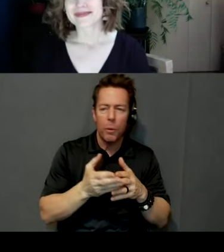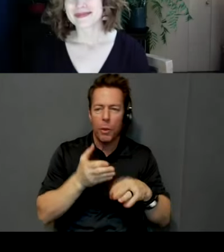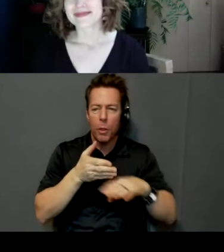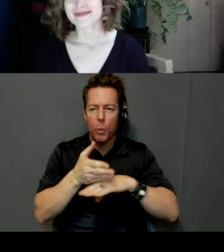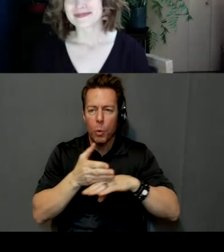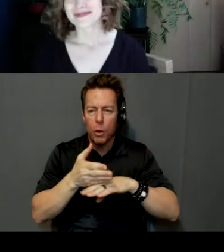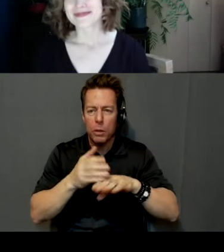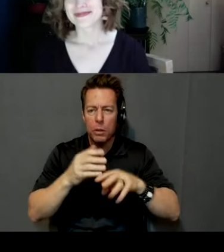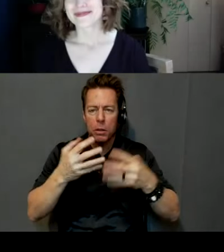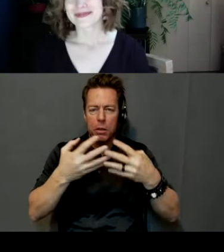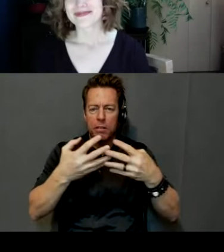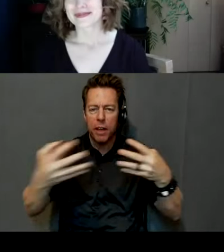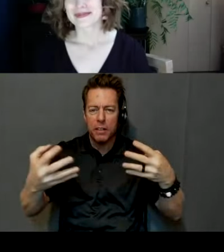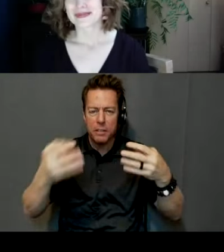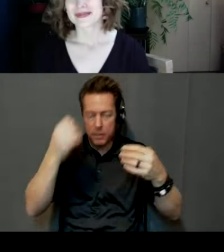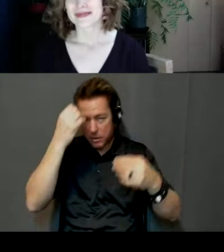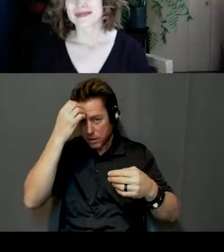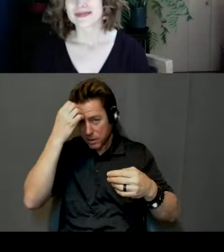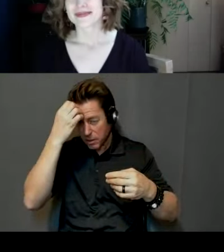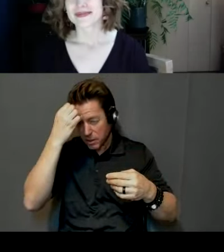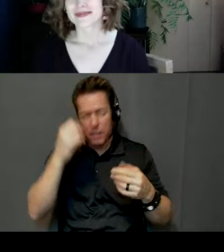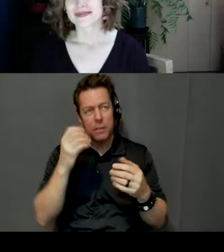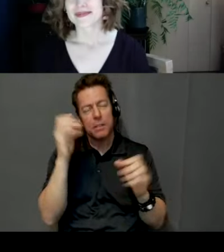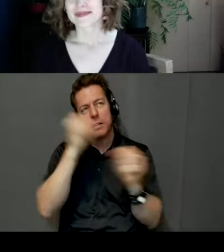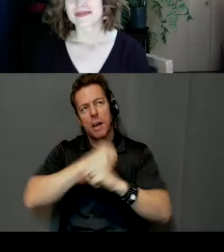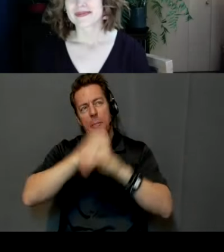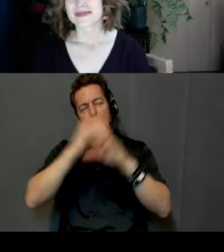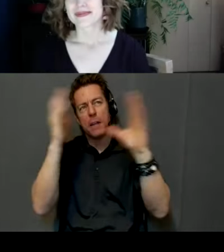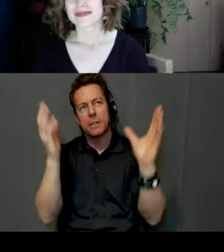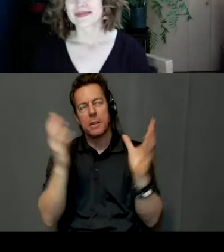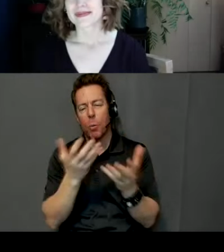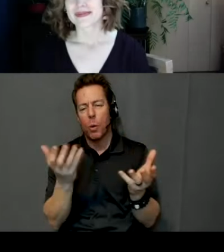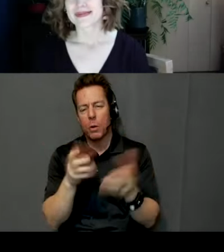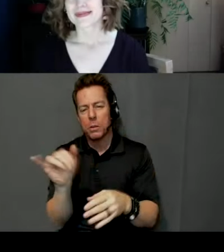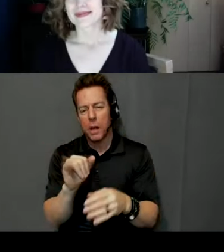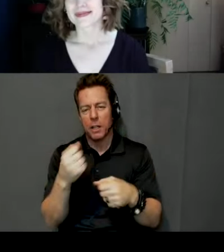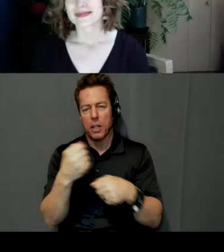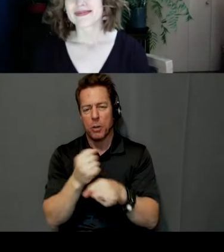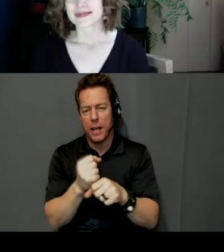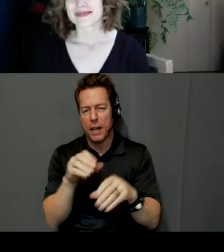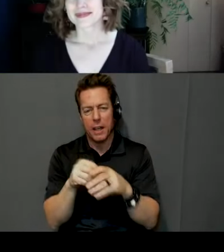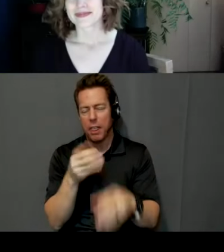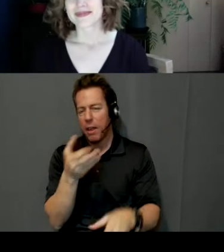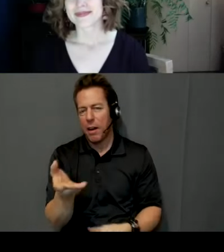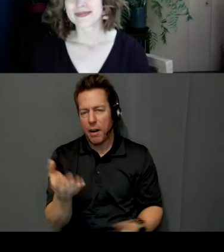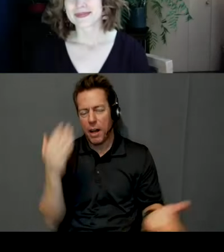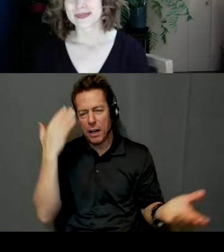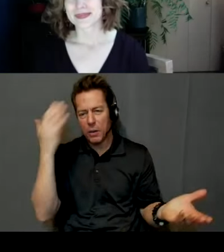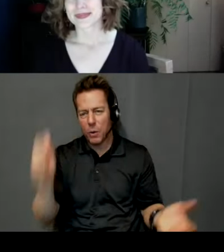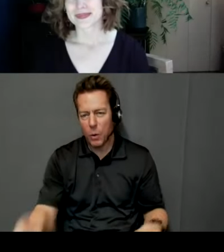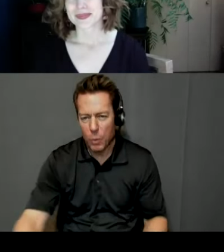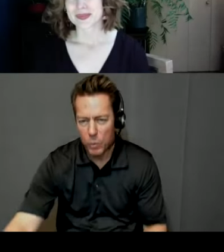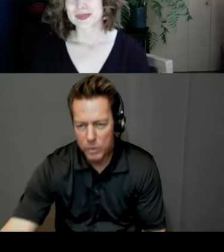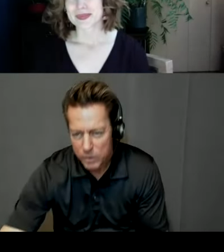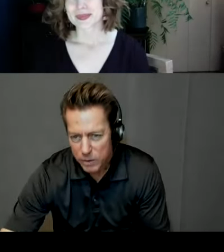like wood fenced surface and just imagining what it was like creating in there. And I don't know,